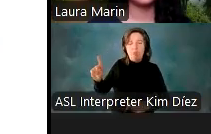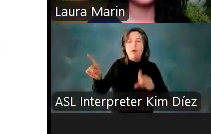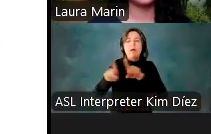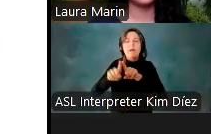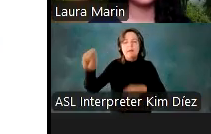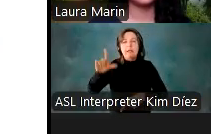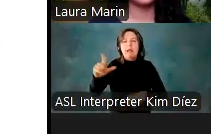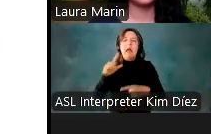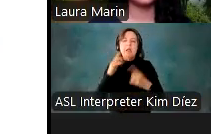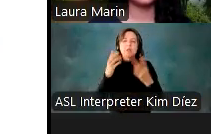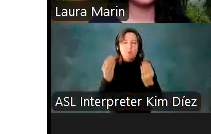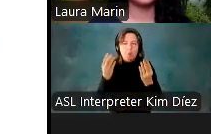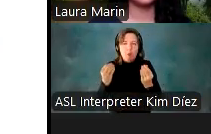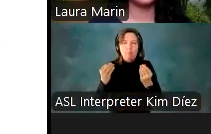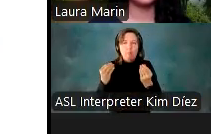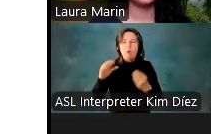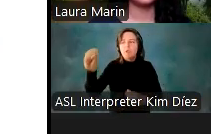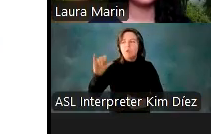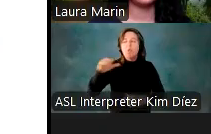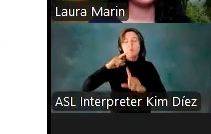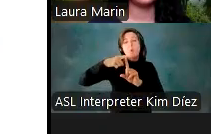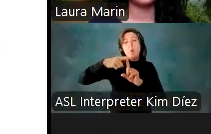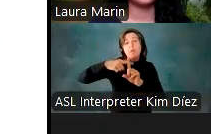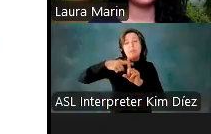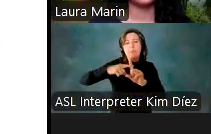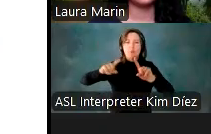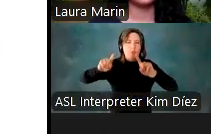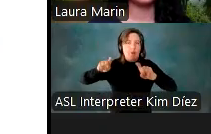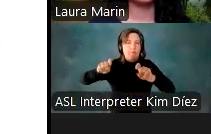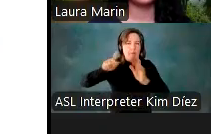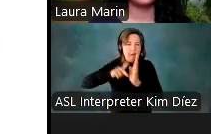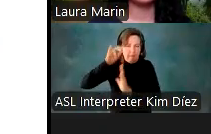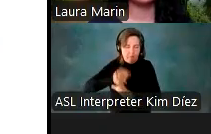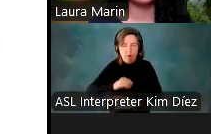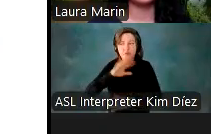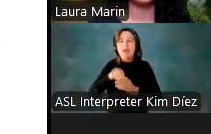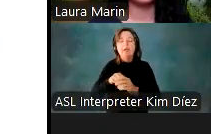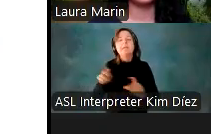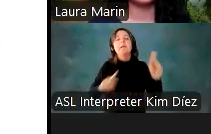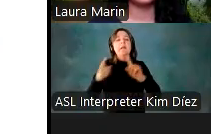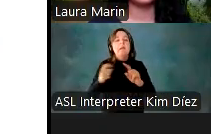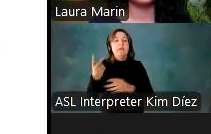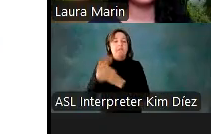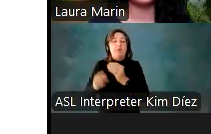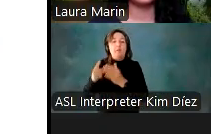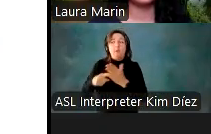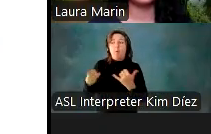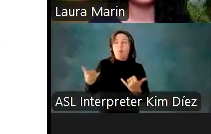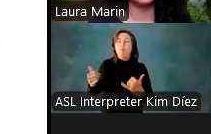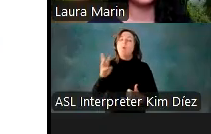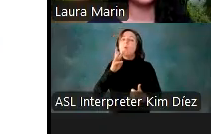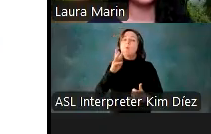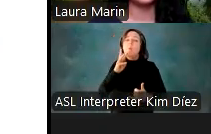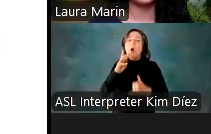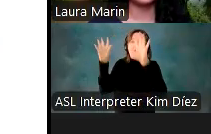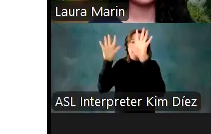Moisture, Soil Temperature Pilot Project. It included folks from both what's now our Water and Climate Center